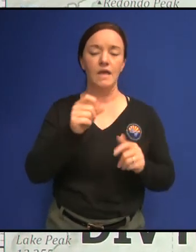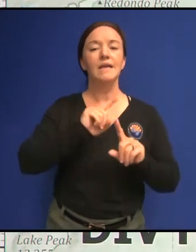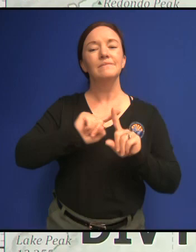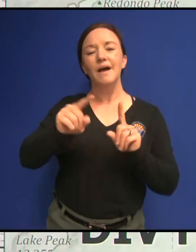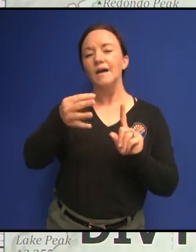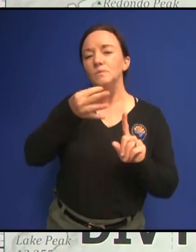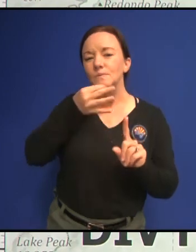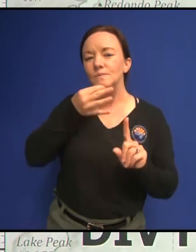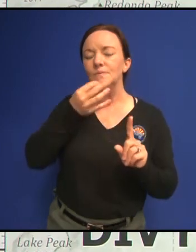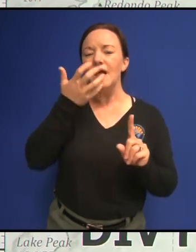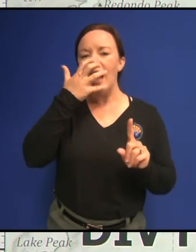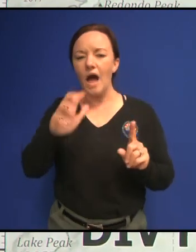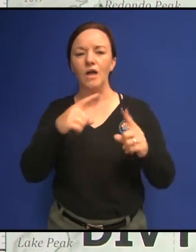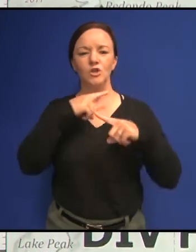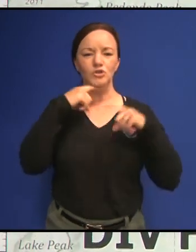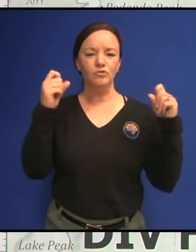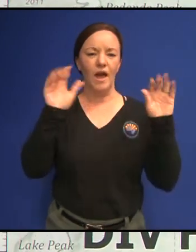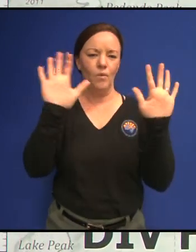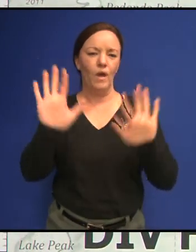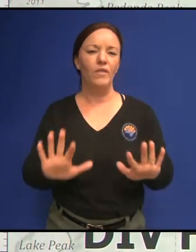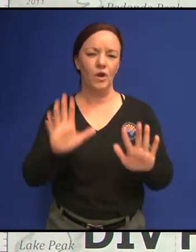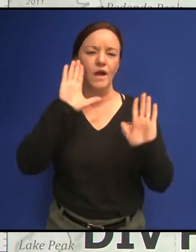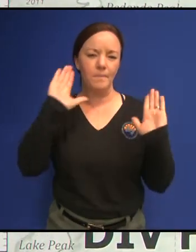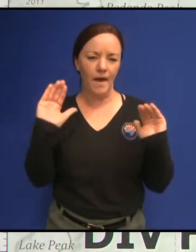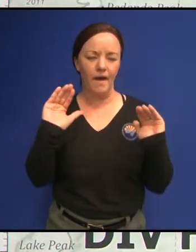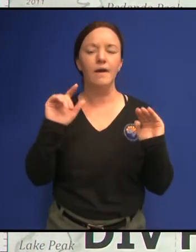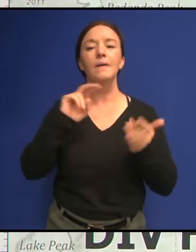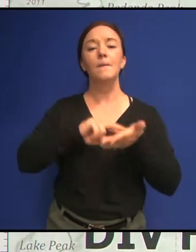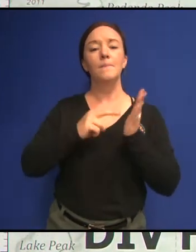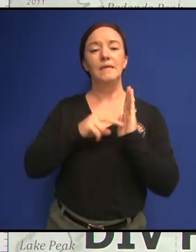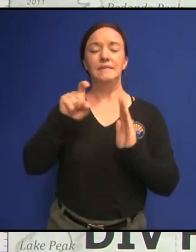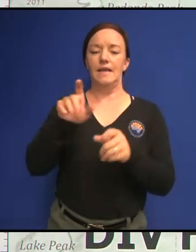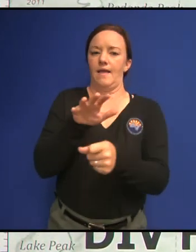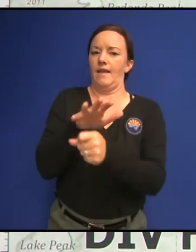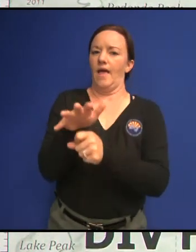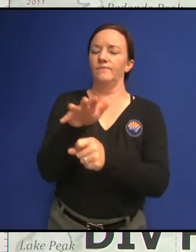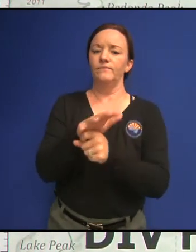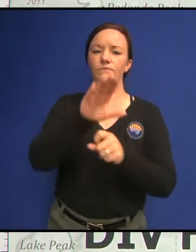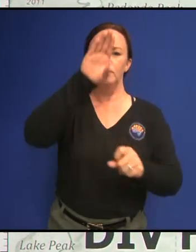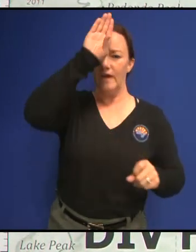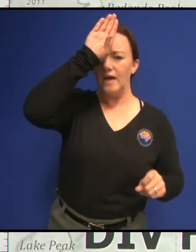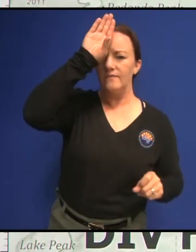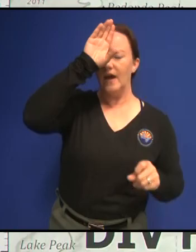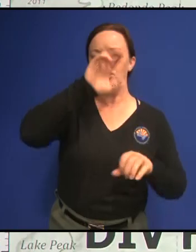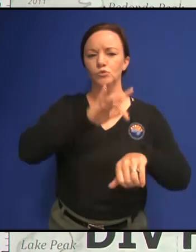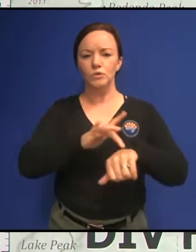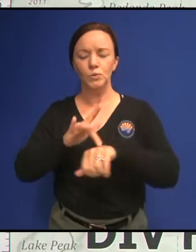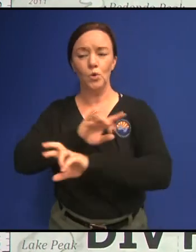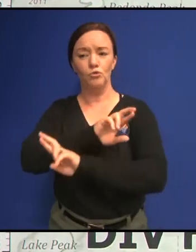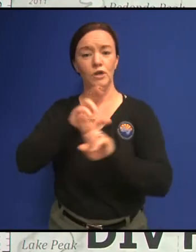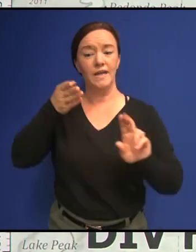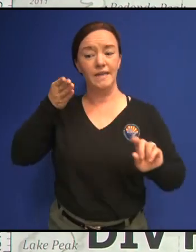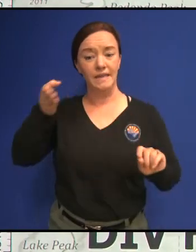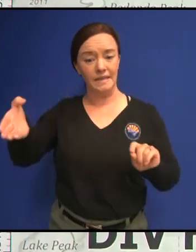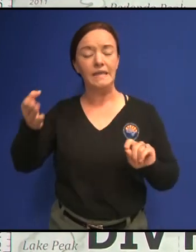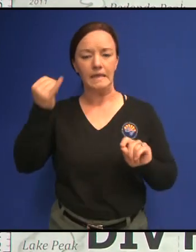so we have to have enough people and resources to implement that plan if it comes to fruition again.